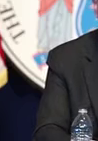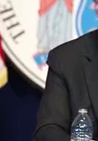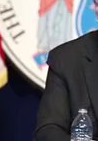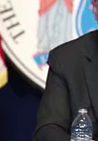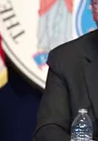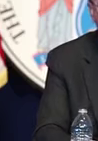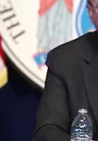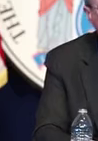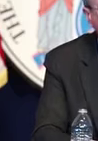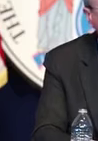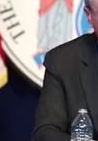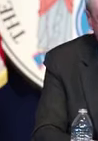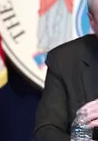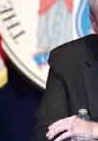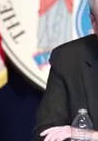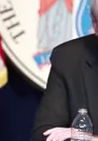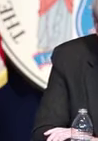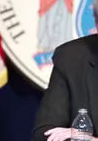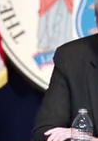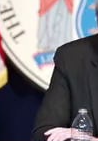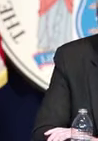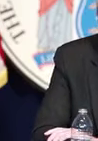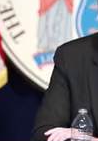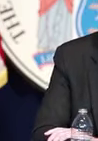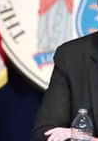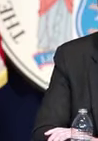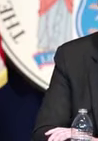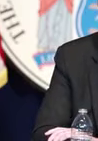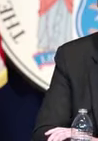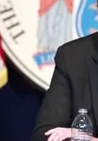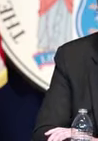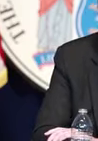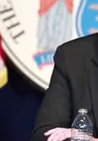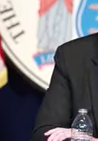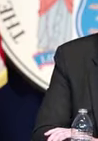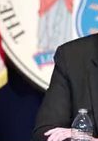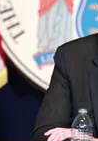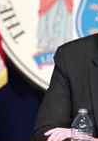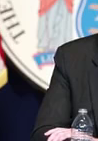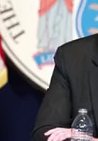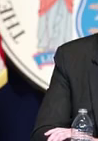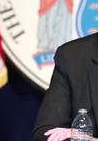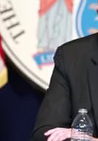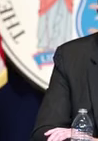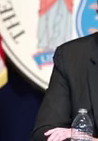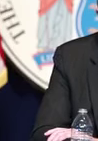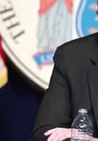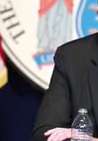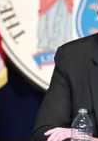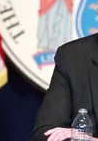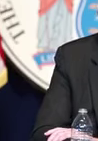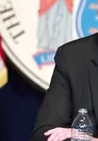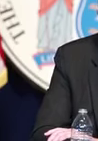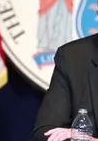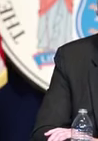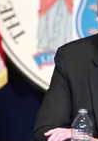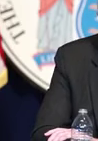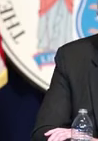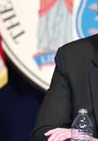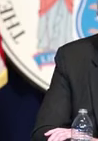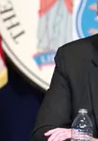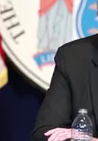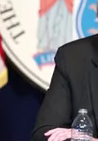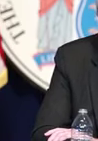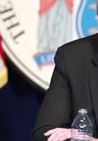give ourselves an A+, that won't be enough. This is incredibly important that we coordinate. This must be a truly regional